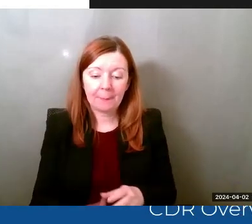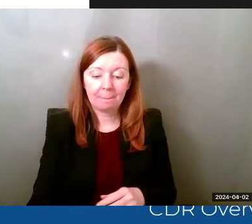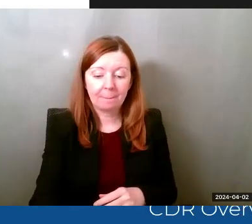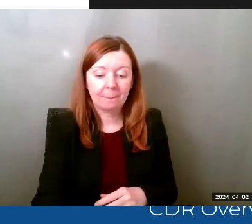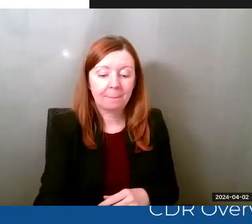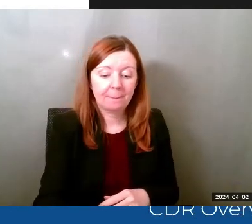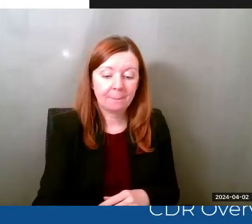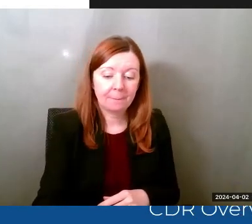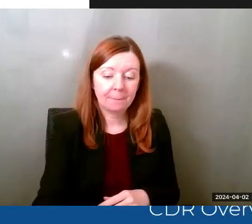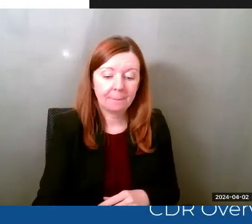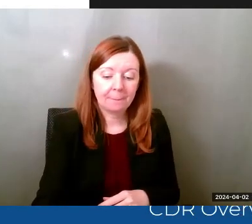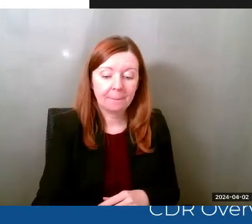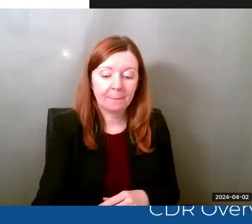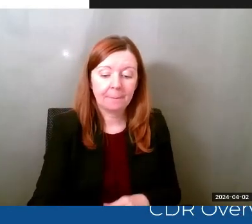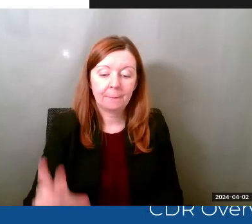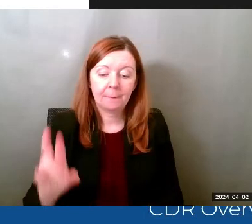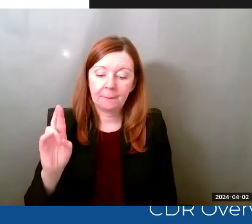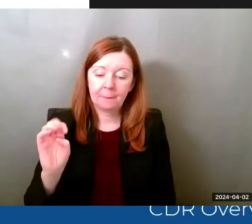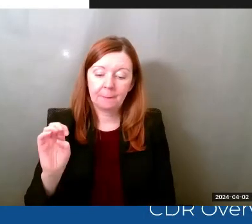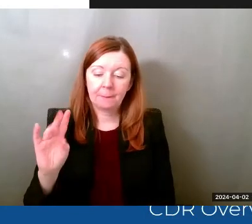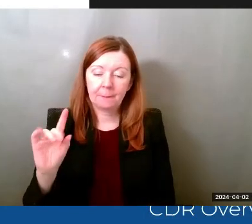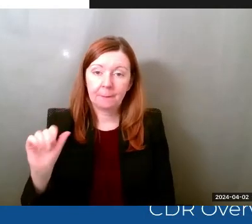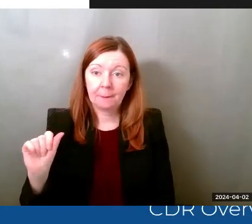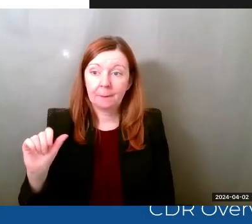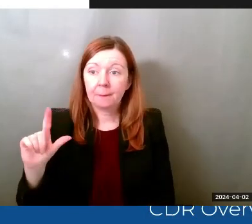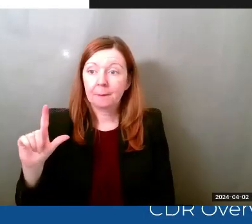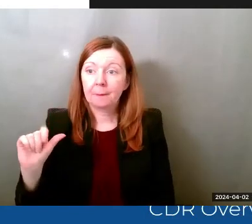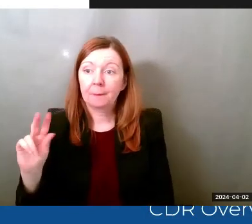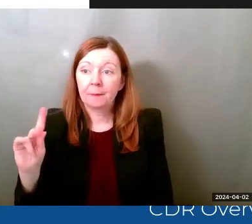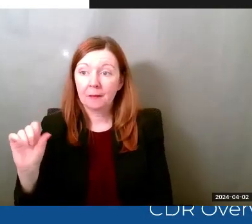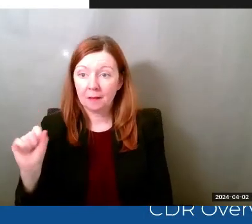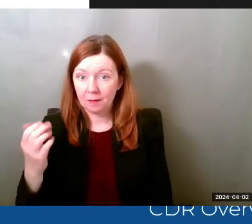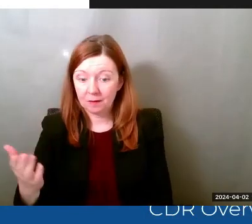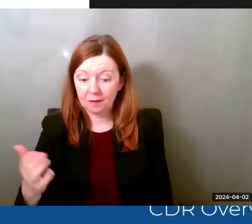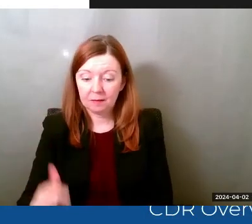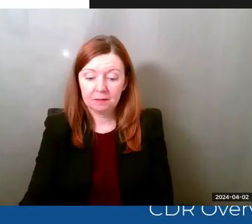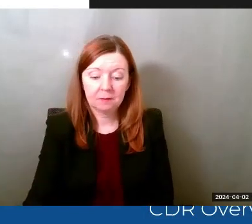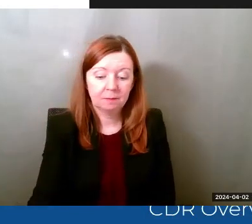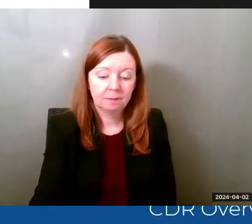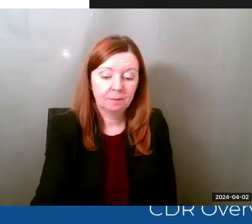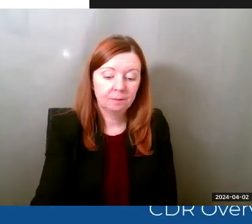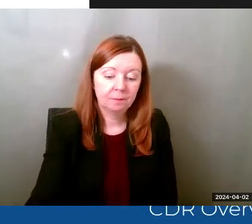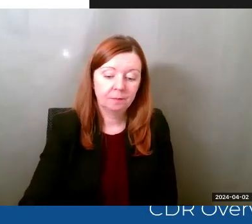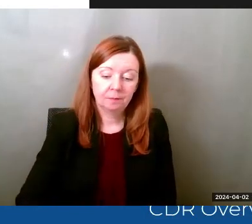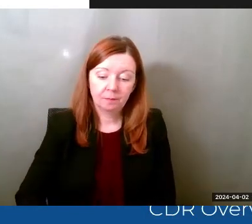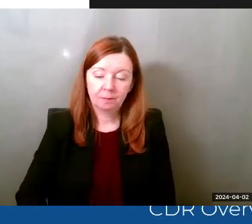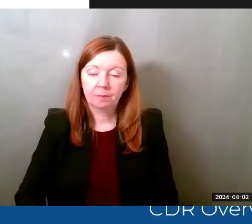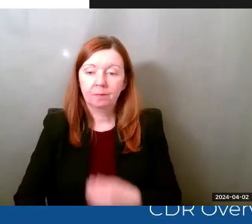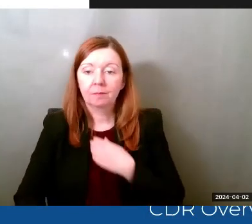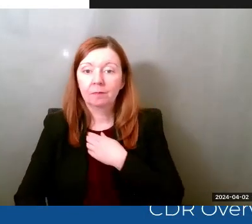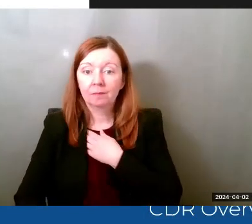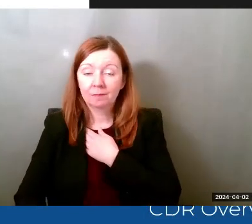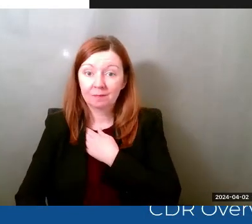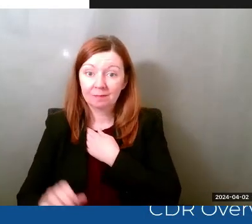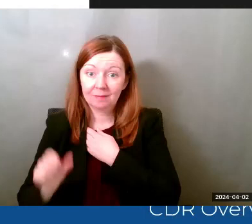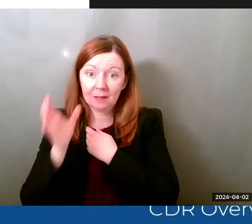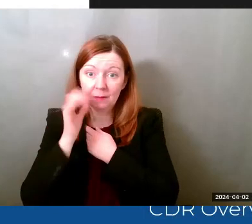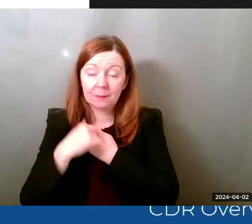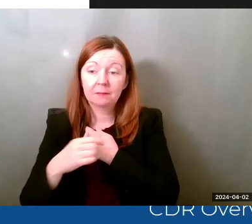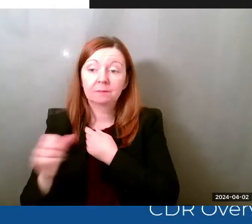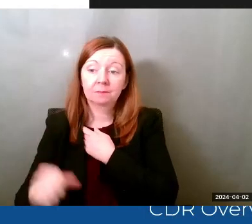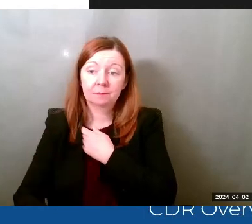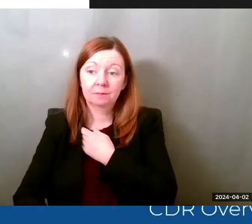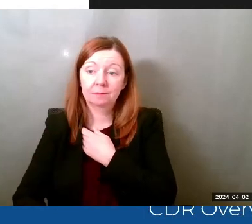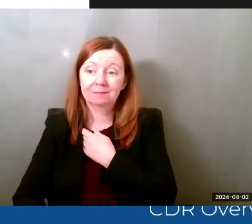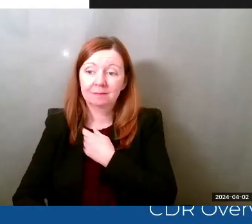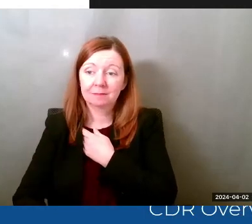We'll move to Rebecca Larkins. Rebecca, you should be able to unmute at this time. Okay, can you hear me? Yes,